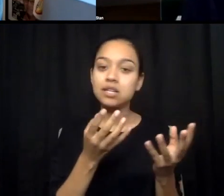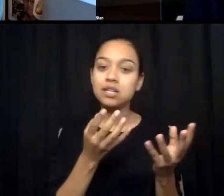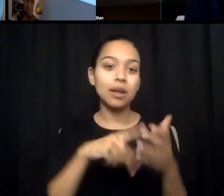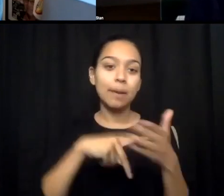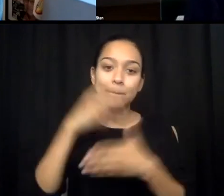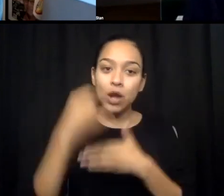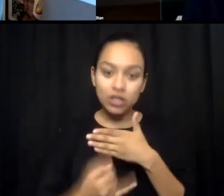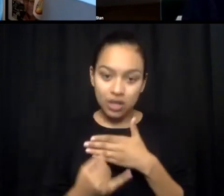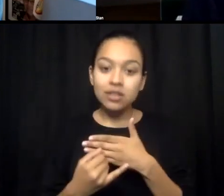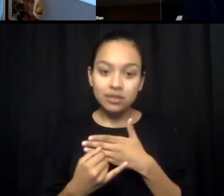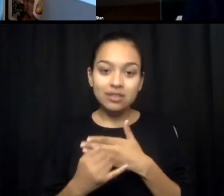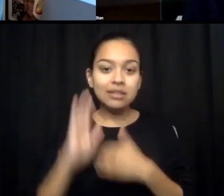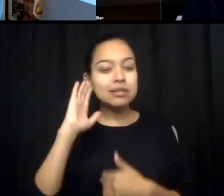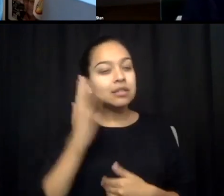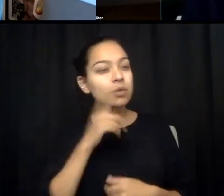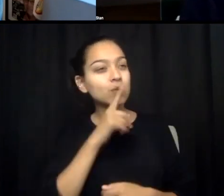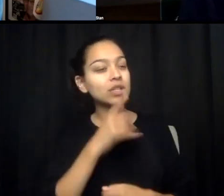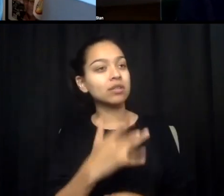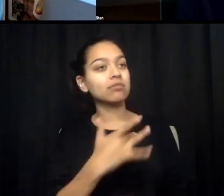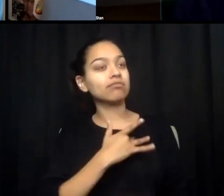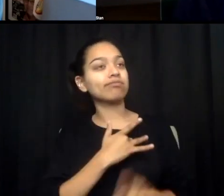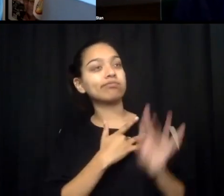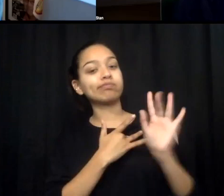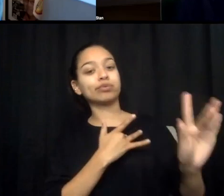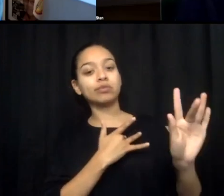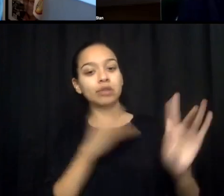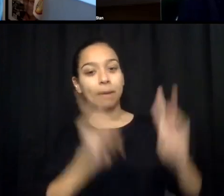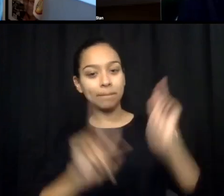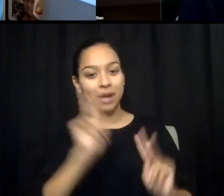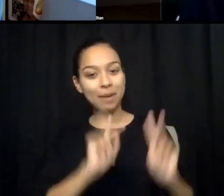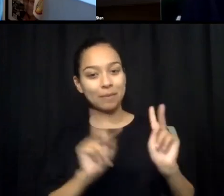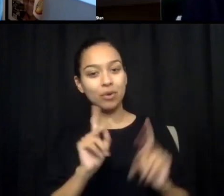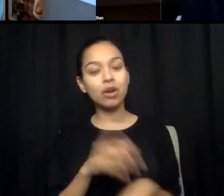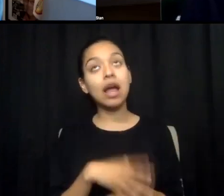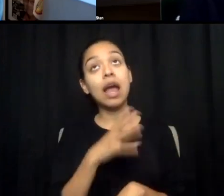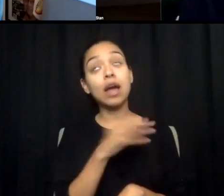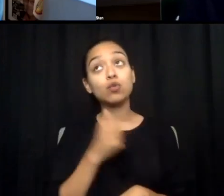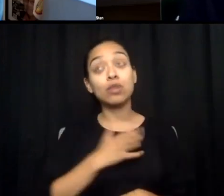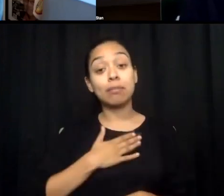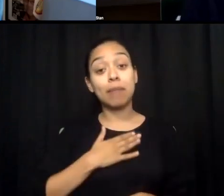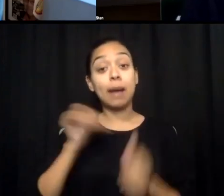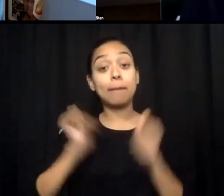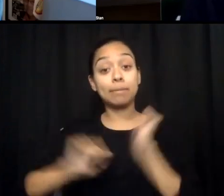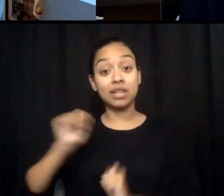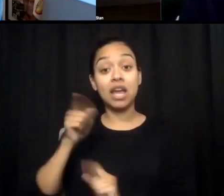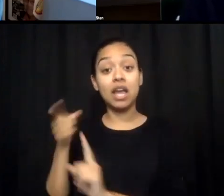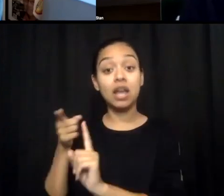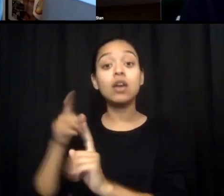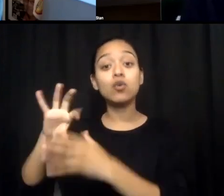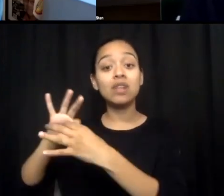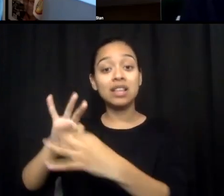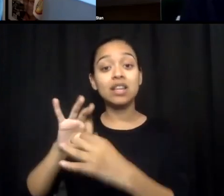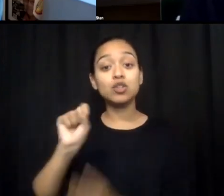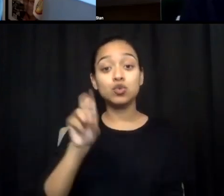project that seems to touch people. And with my suicide play, I wish I could do it every weekend